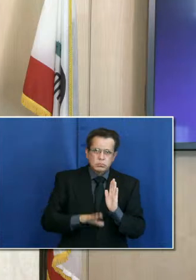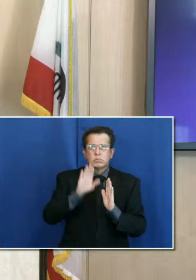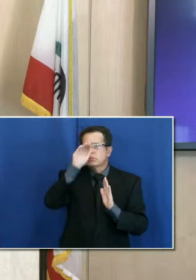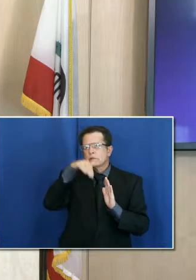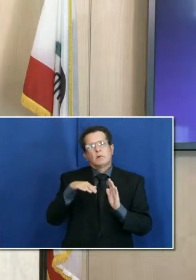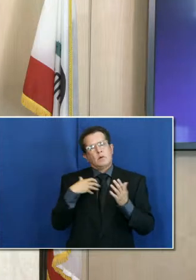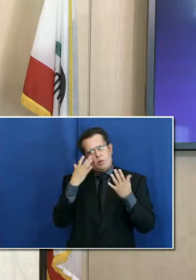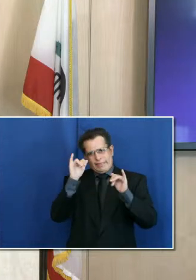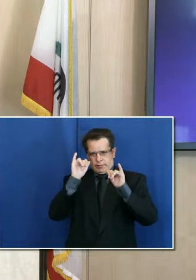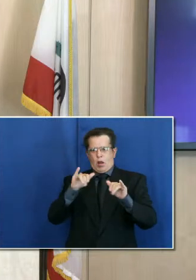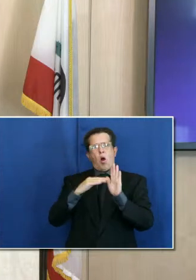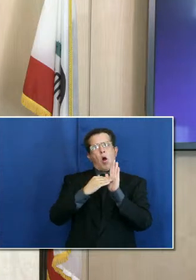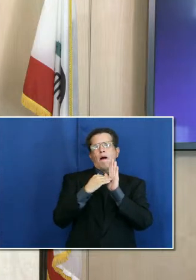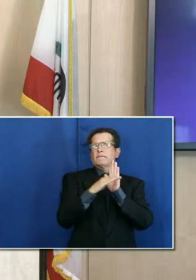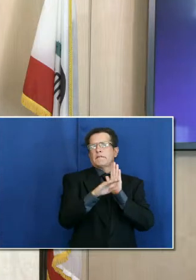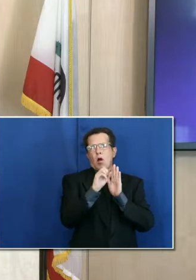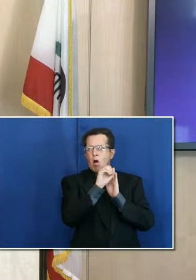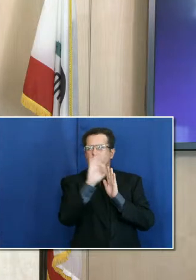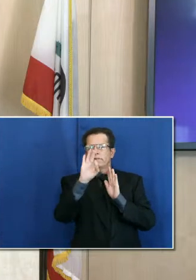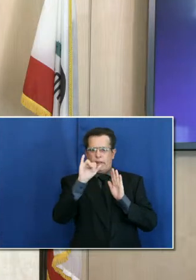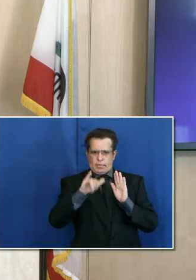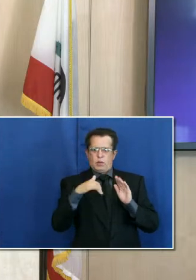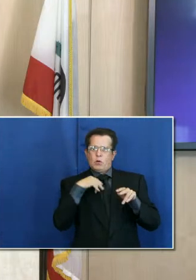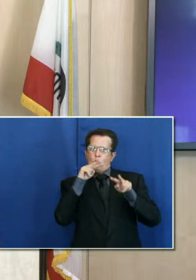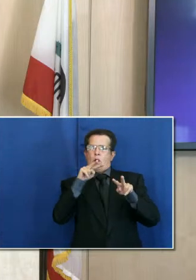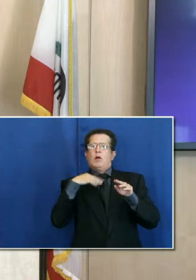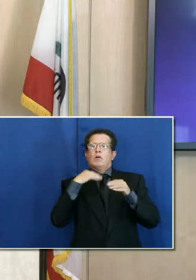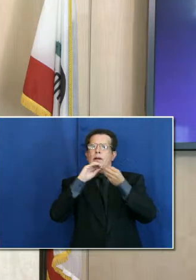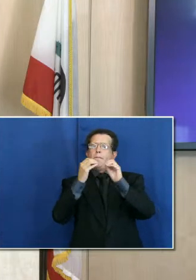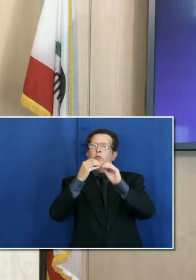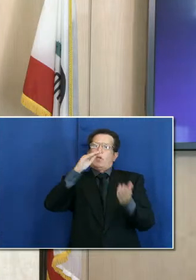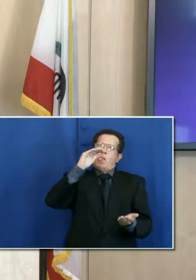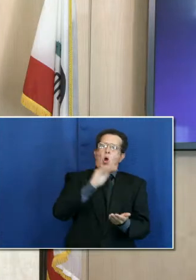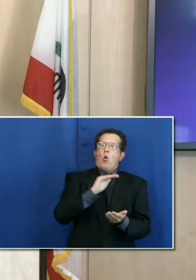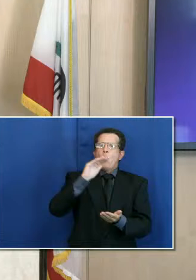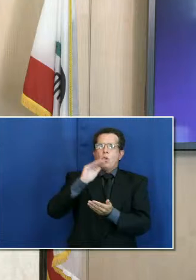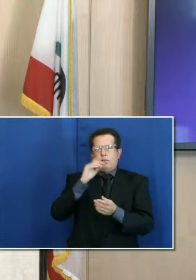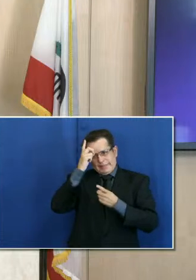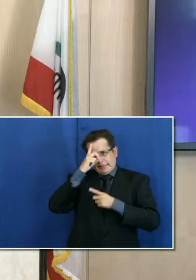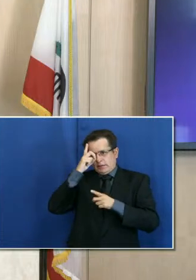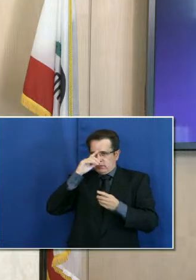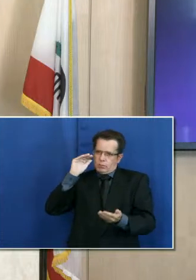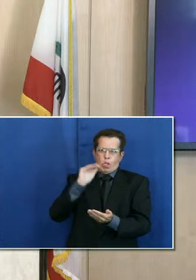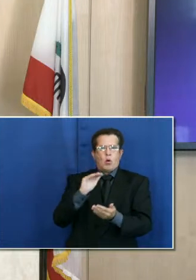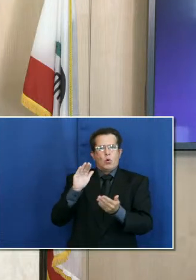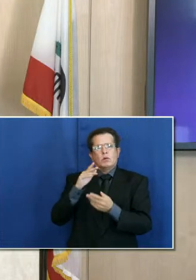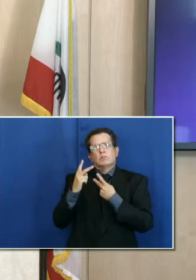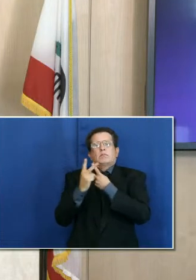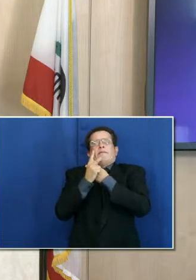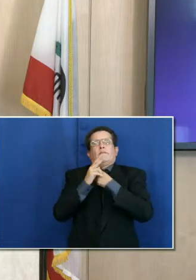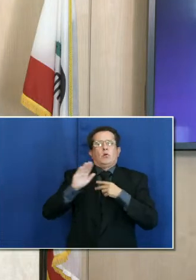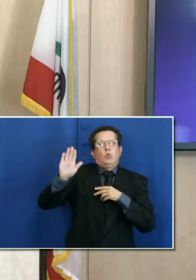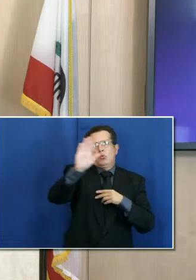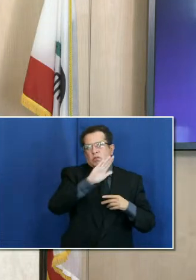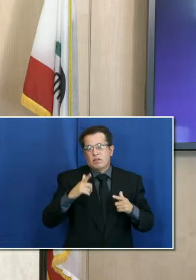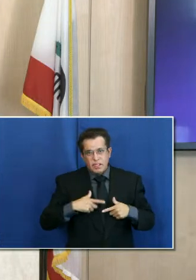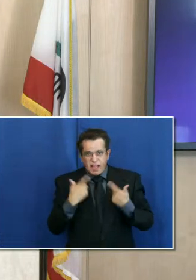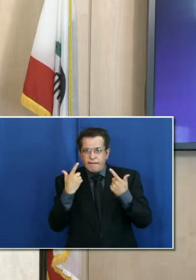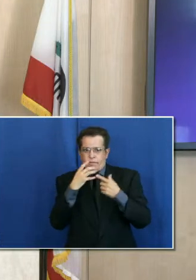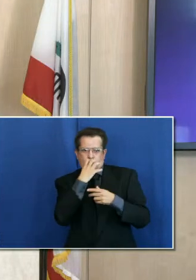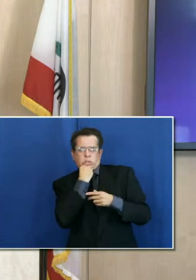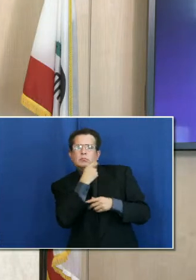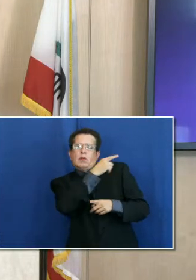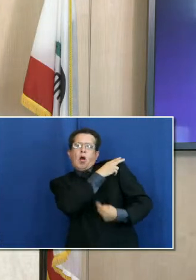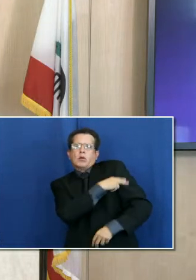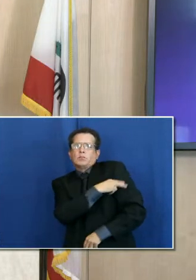state monitoring list, that we keep our case count low. This is most important to preserve life and preserve the integrity of our healthcare system. It's